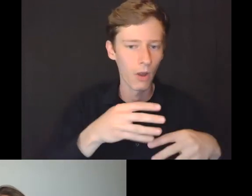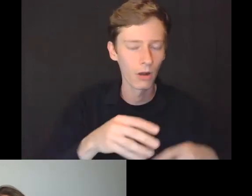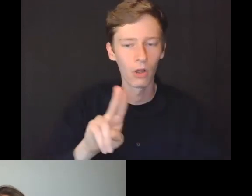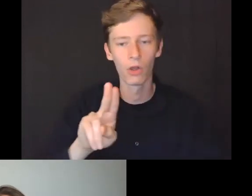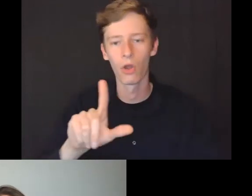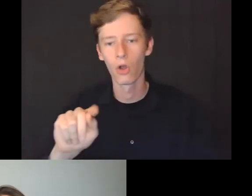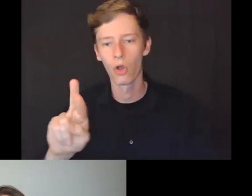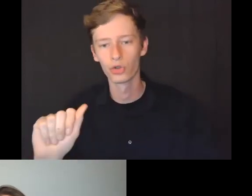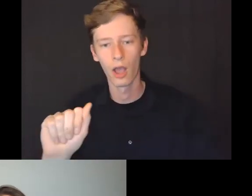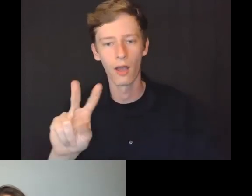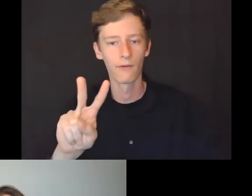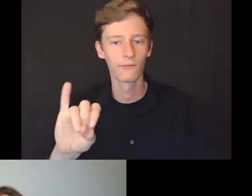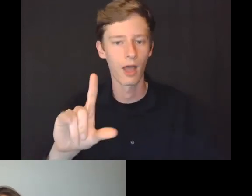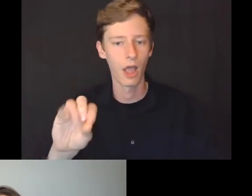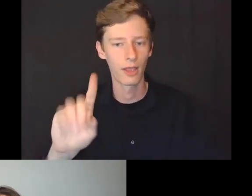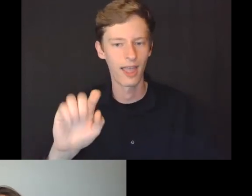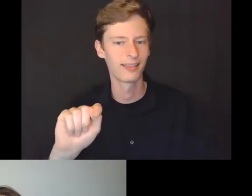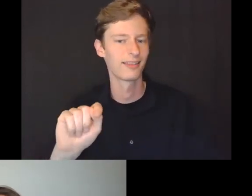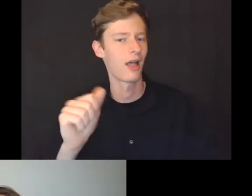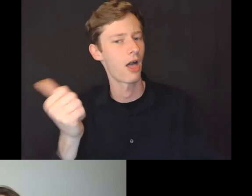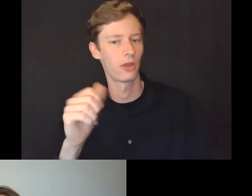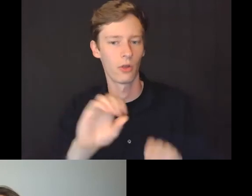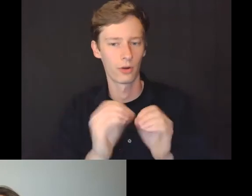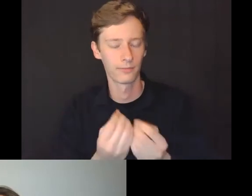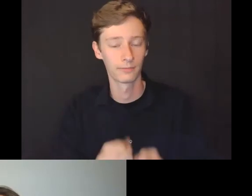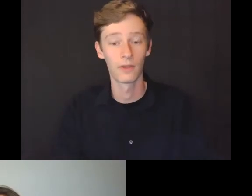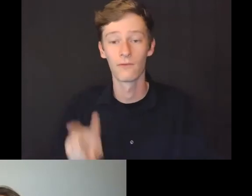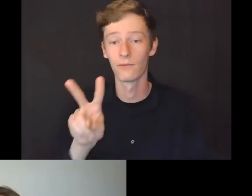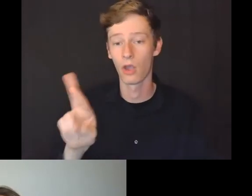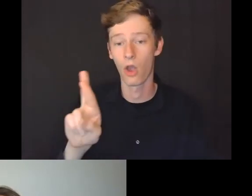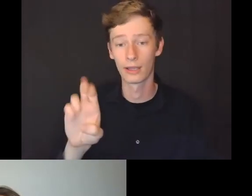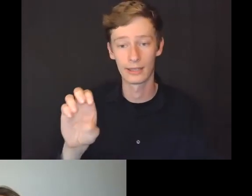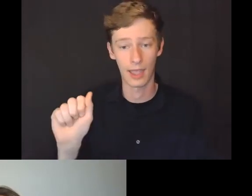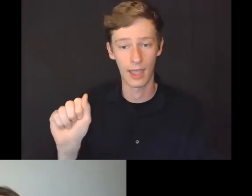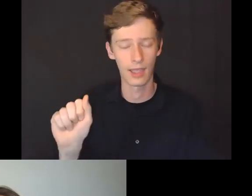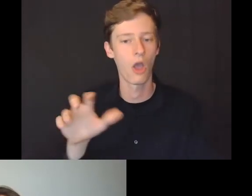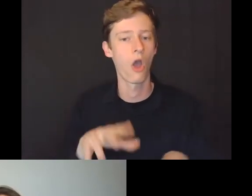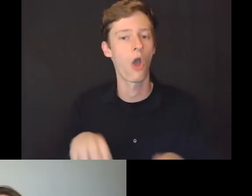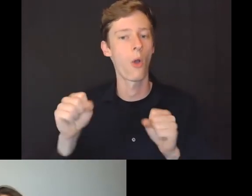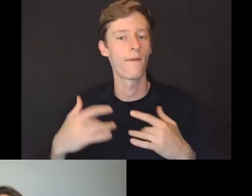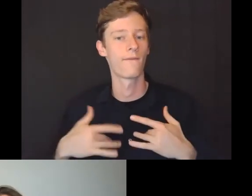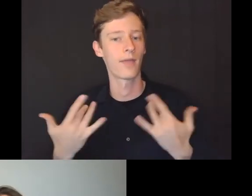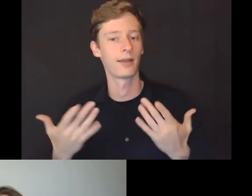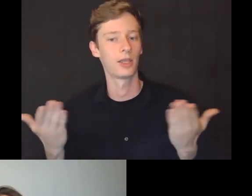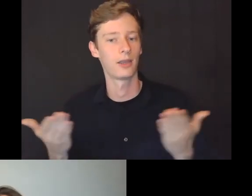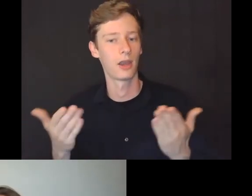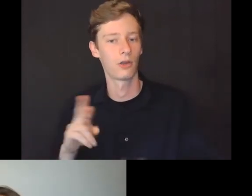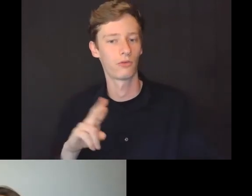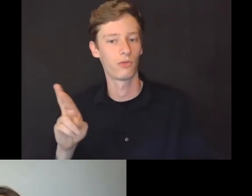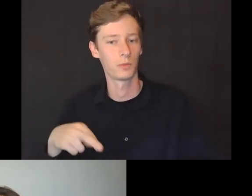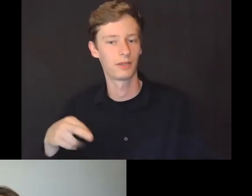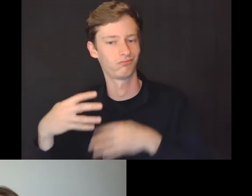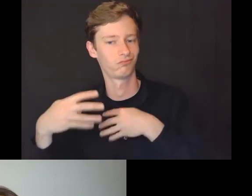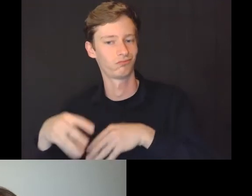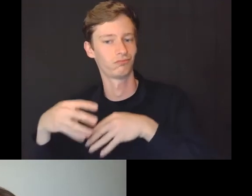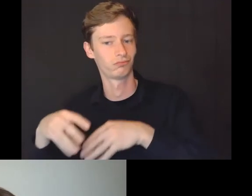and others. And then the Virginia Reproductive Equity Alliance is hosting the event in Richmond. I also know that there's other